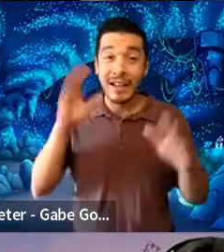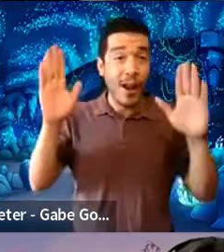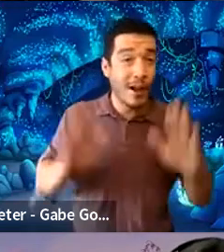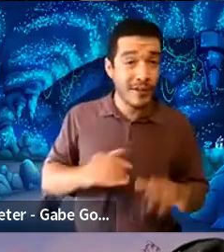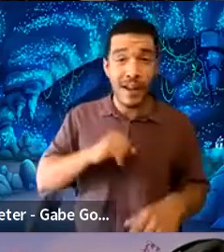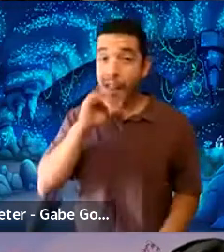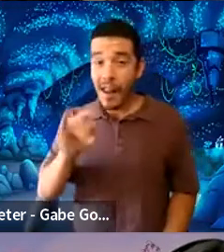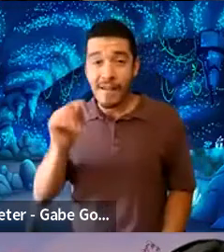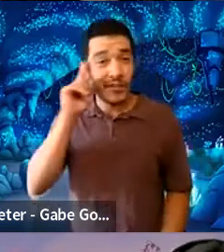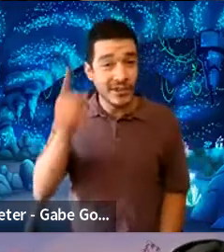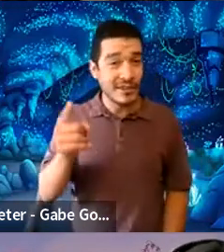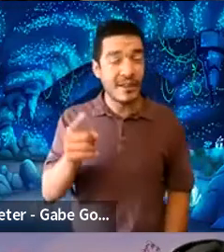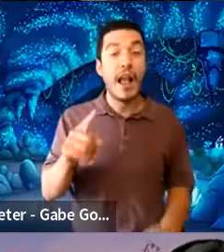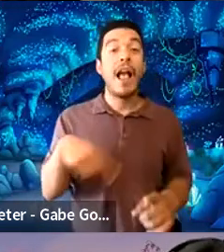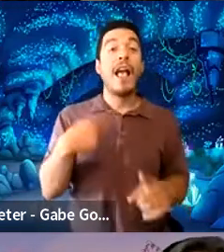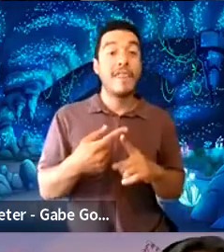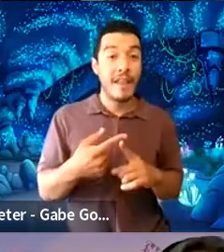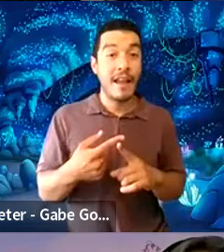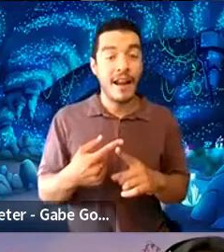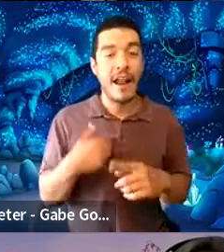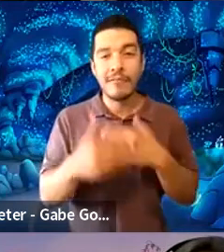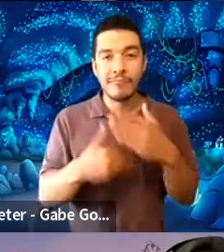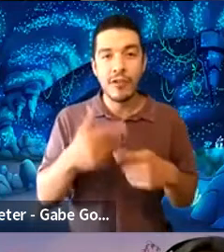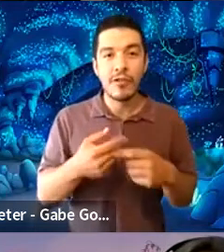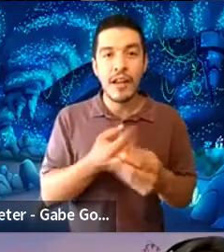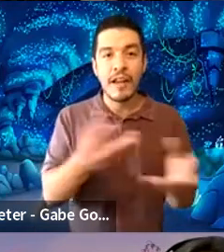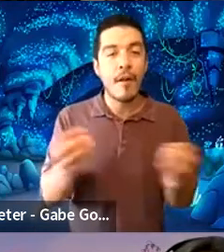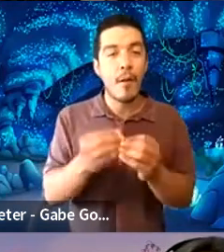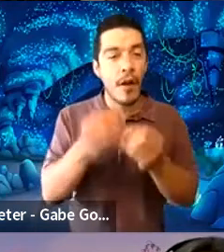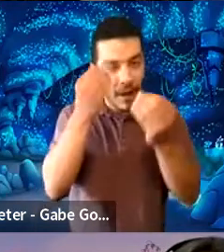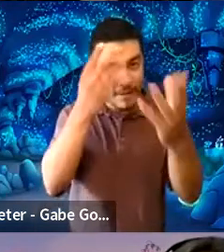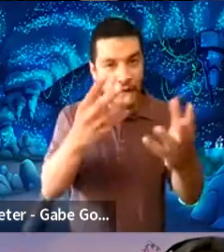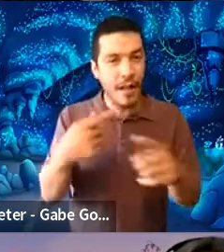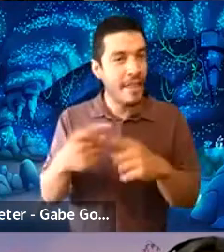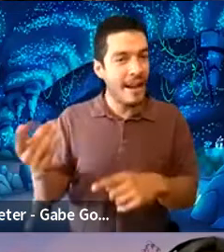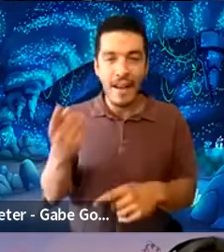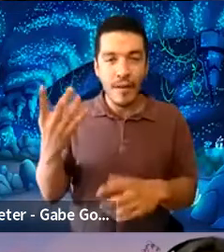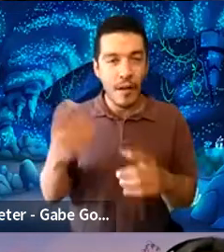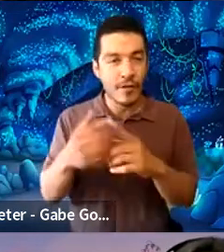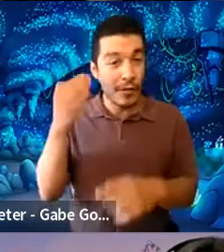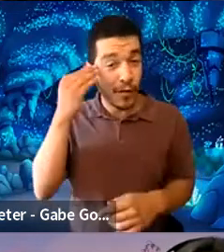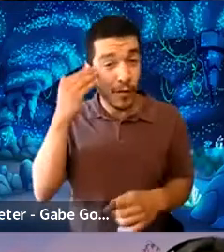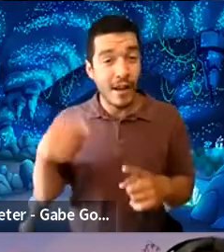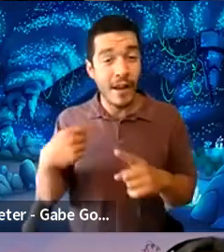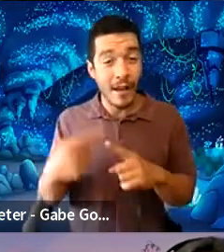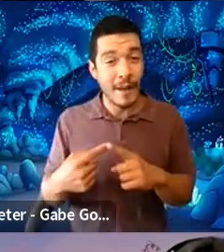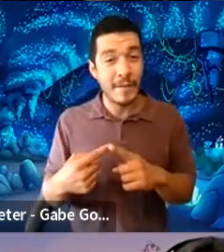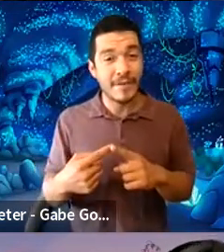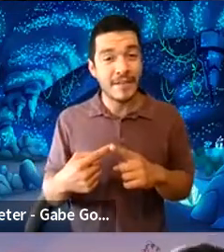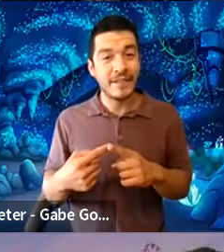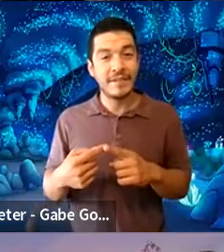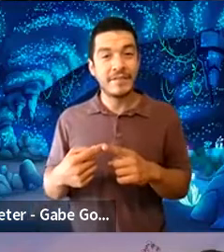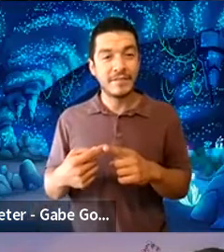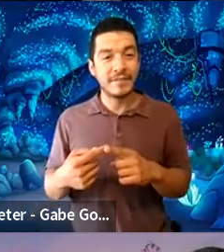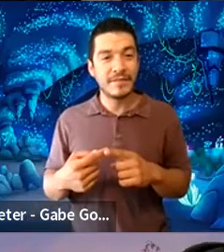it, genius. And then I proceeded to give them more information than they ever wanted to know about. We